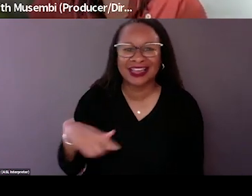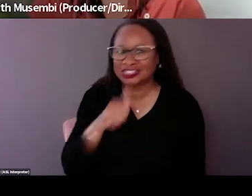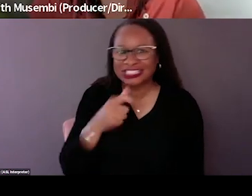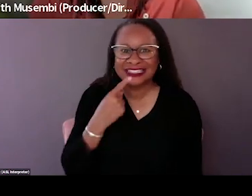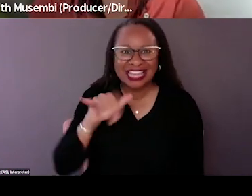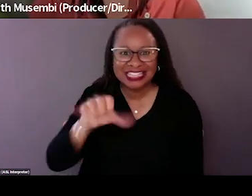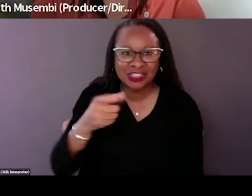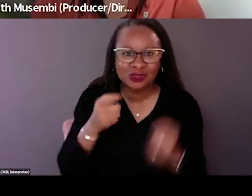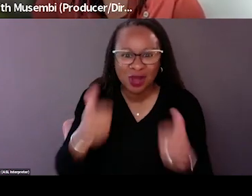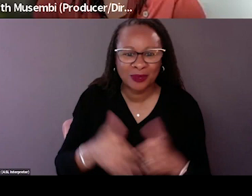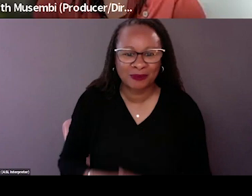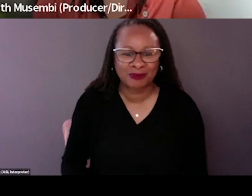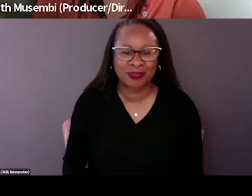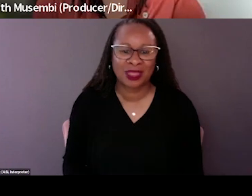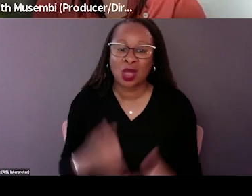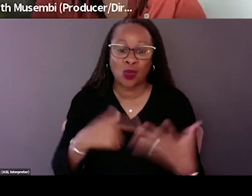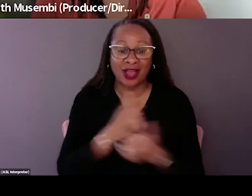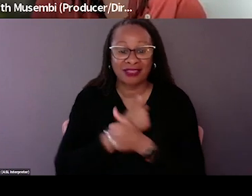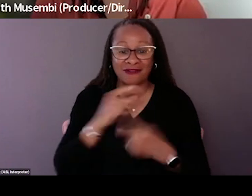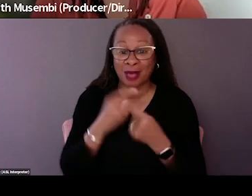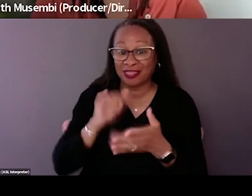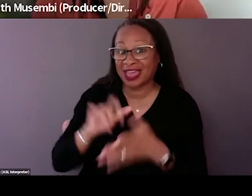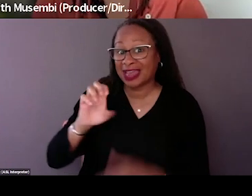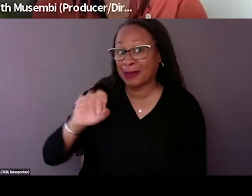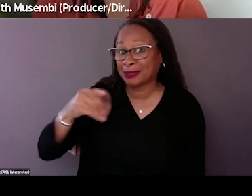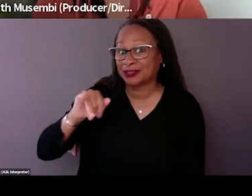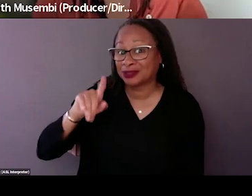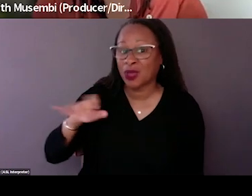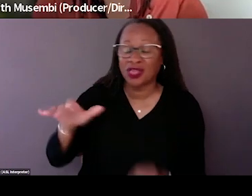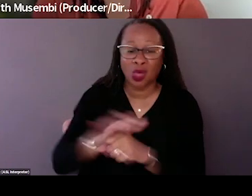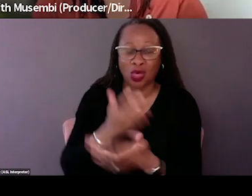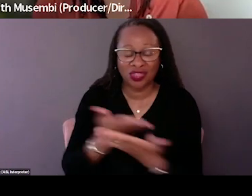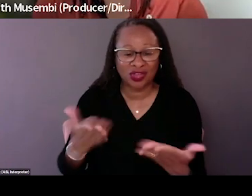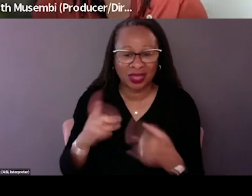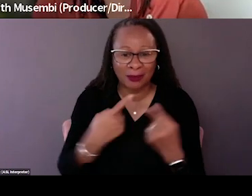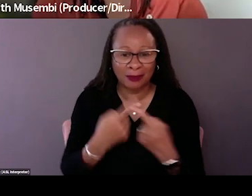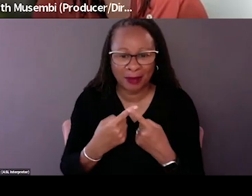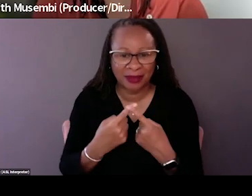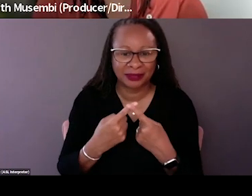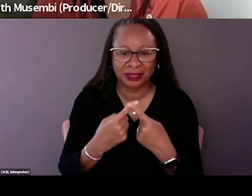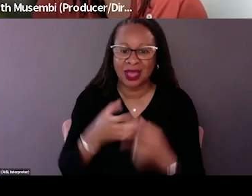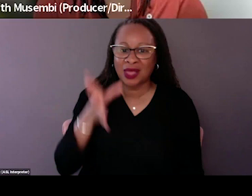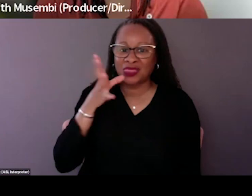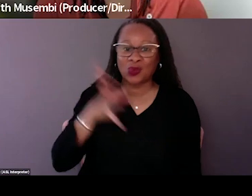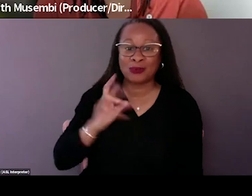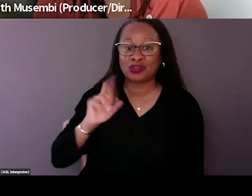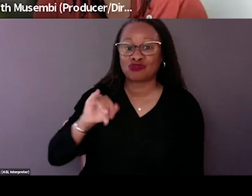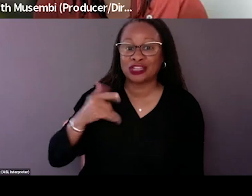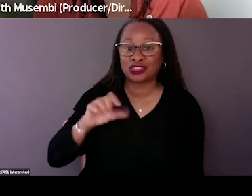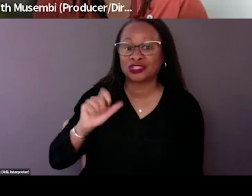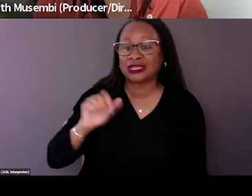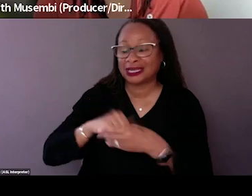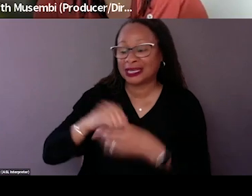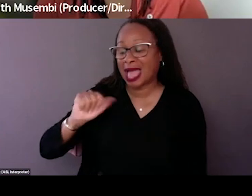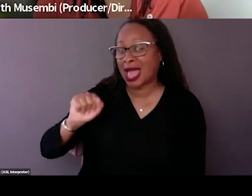What I loved about that episode is the way you that whole thing about the women rangers in Amboseli, and it